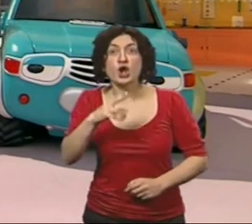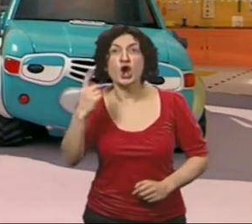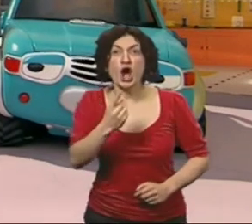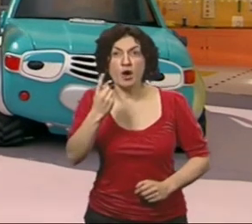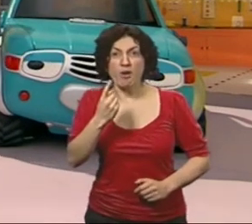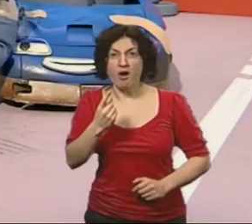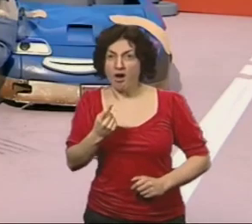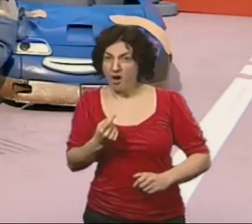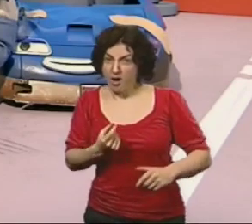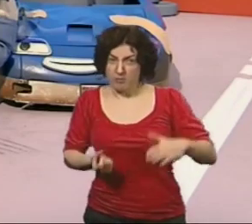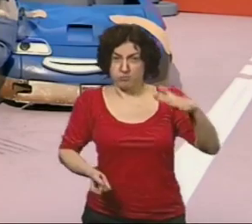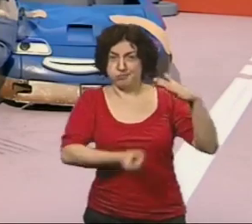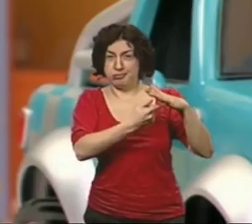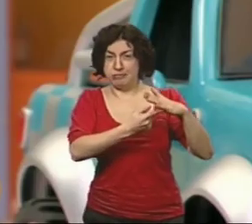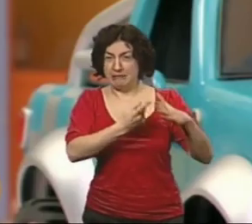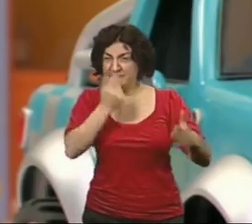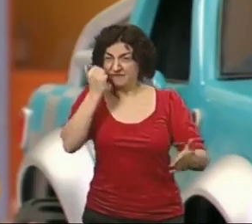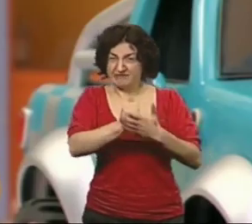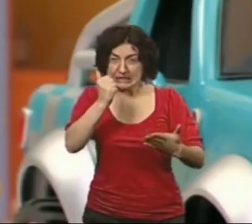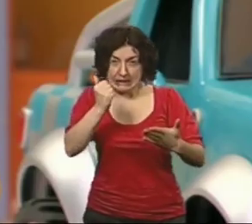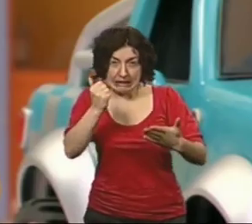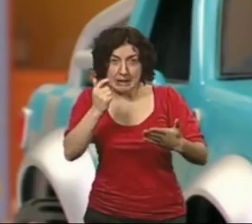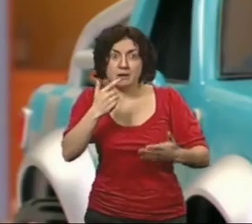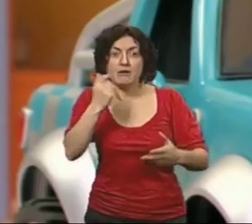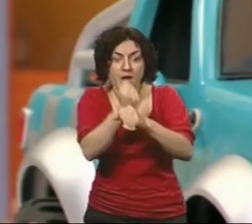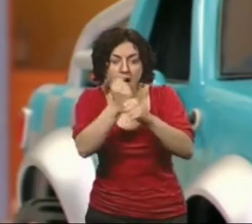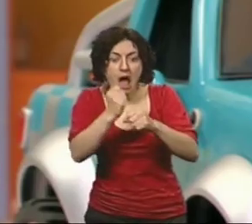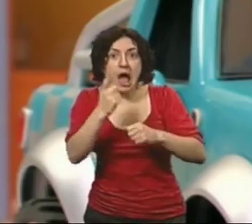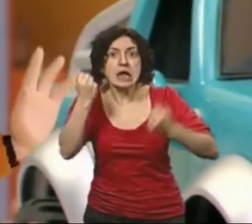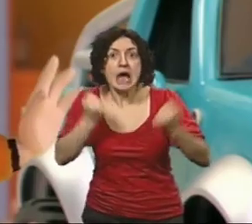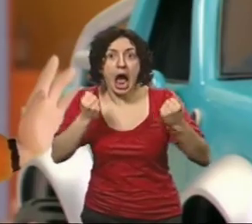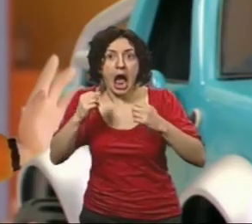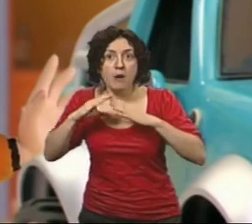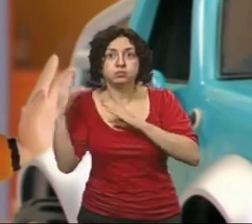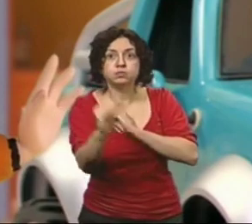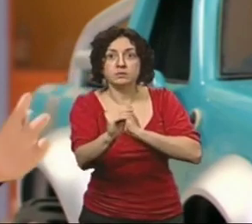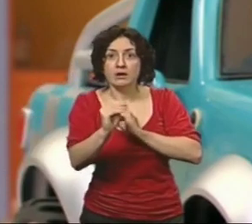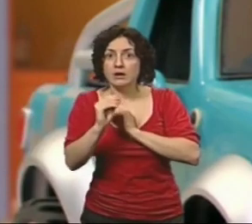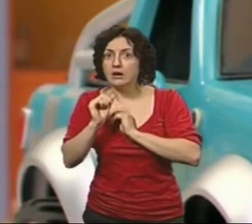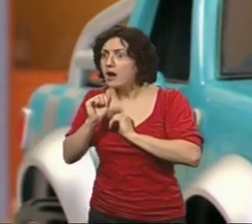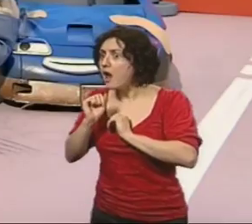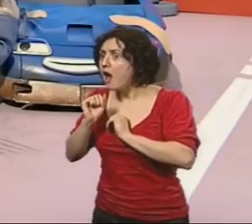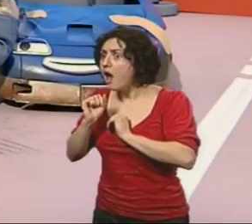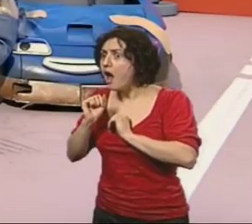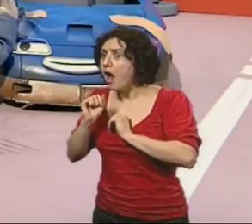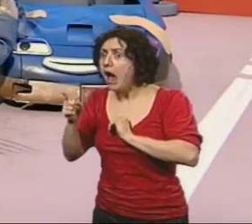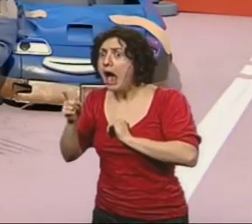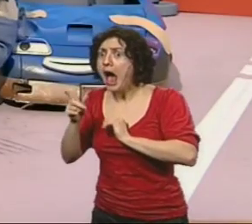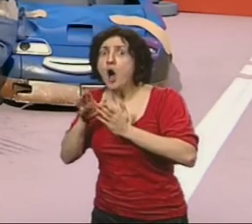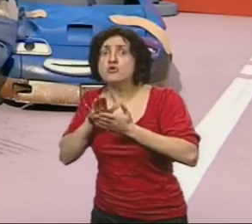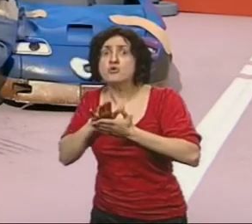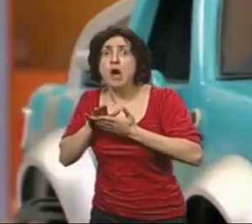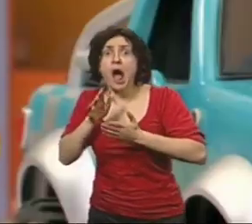Track this afternoon. Hugo Amarillo, the racing car designer. Hugo